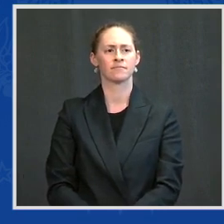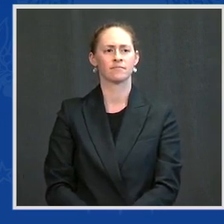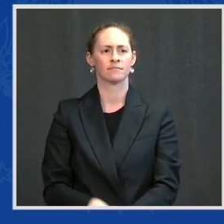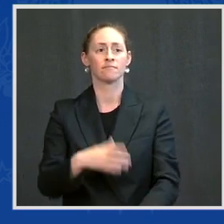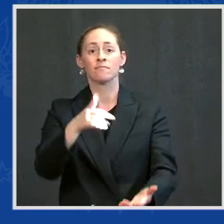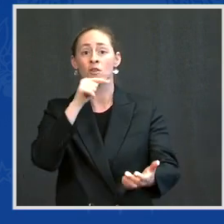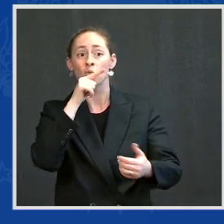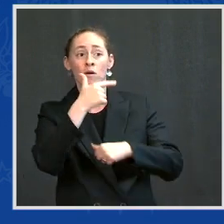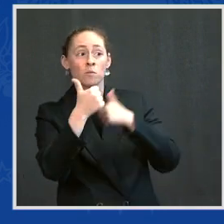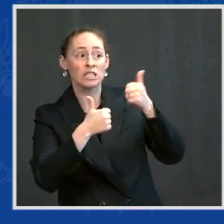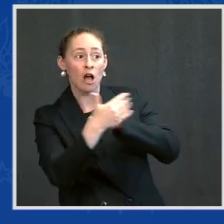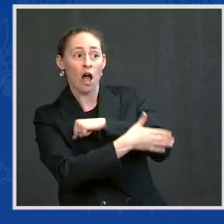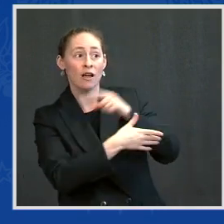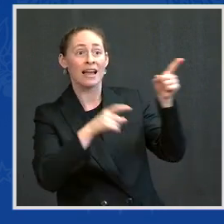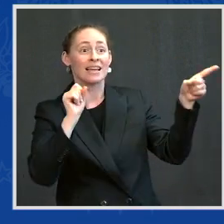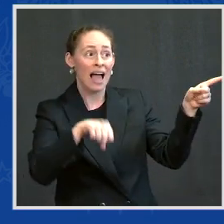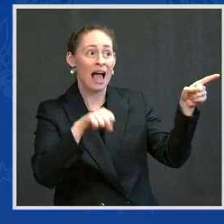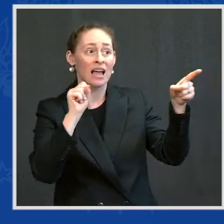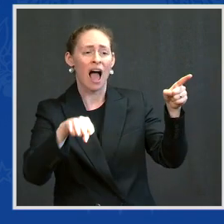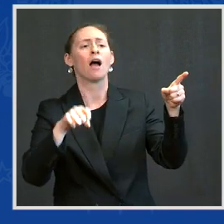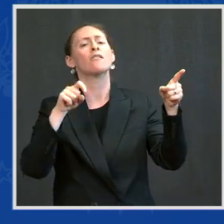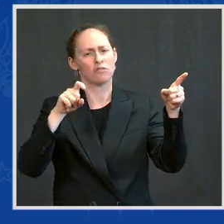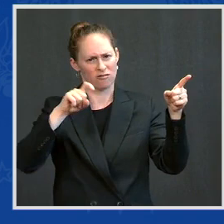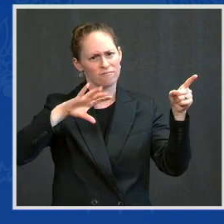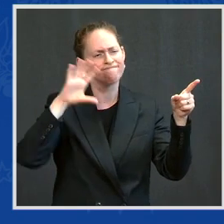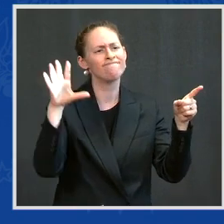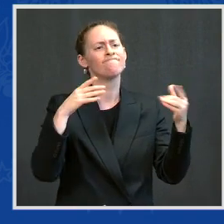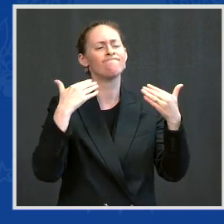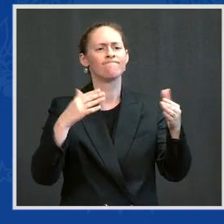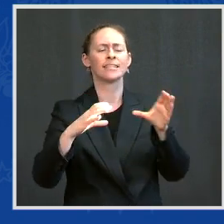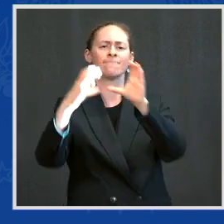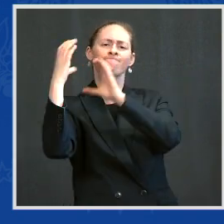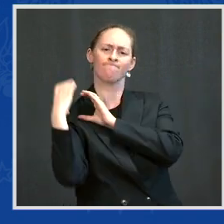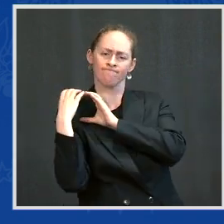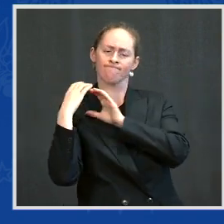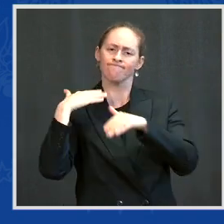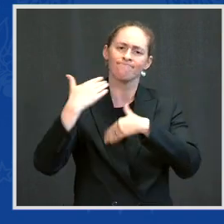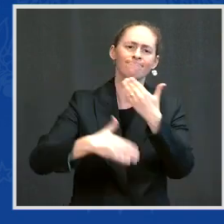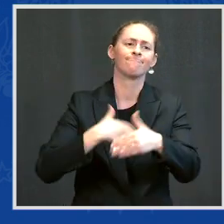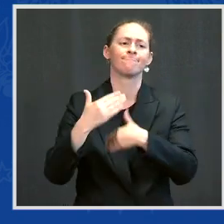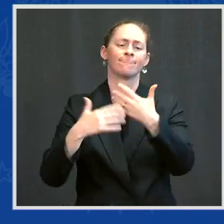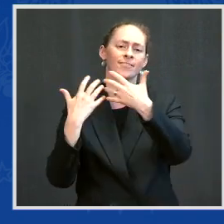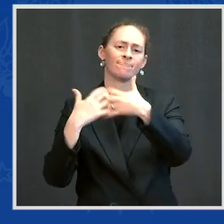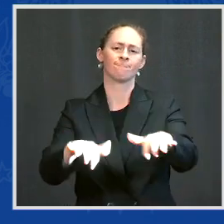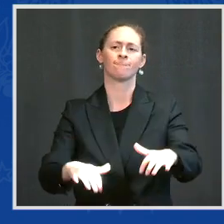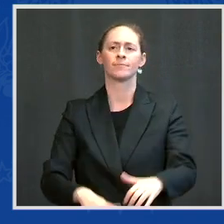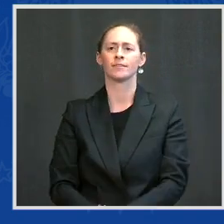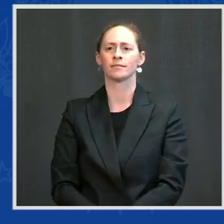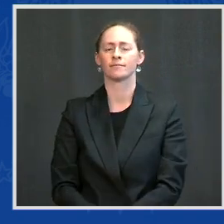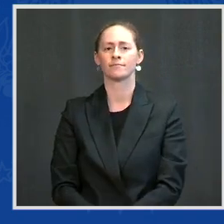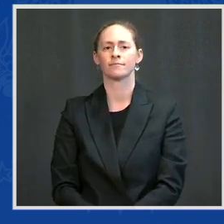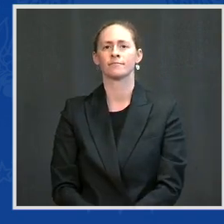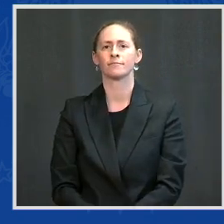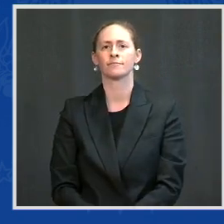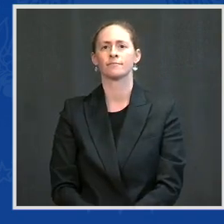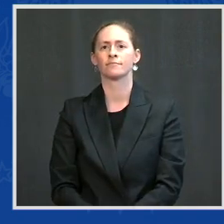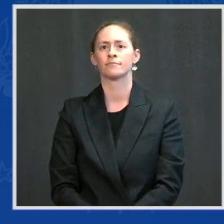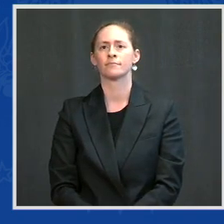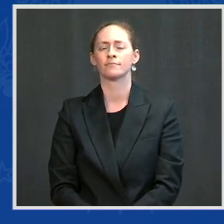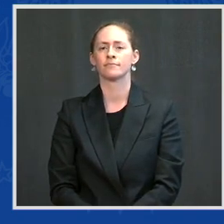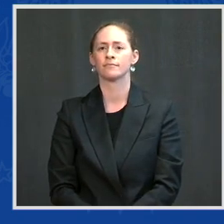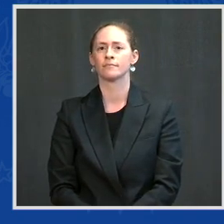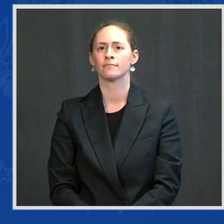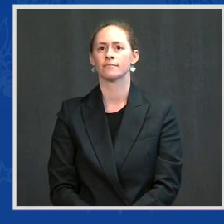thank you. Time for one more, Mr. President. If you're not asking me a mean one like you usually do. It's something interesting, I think, that has